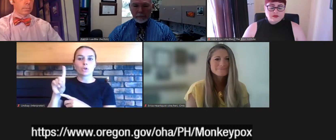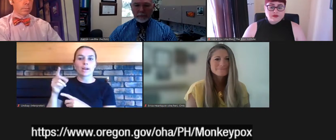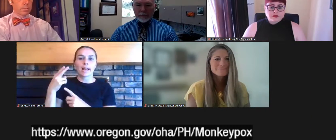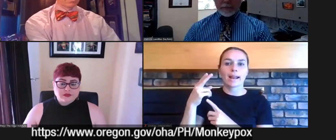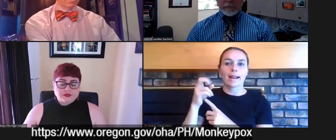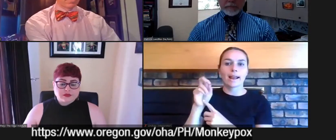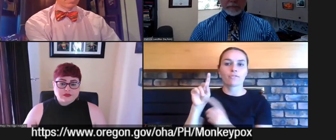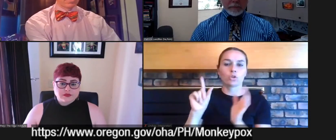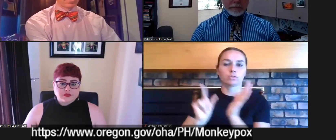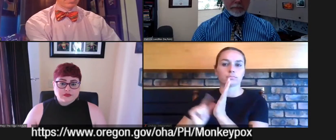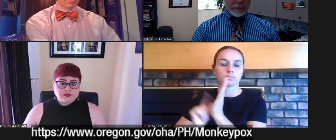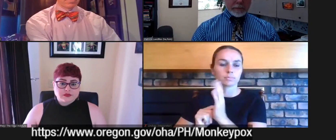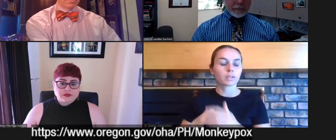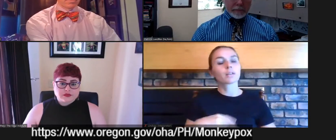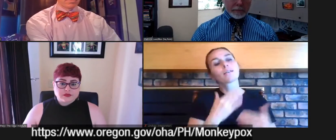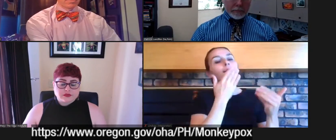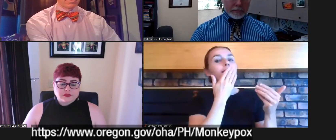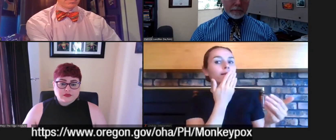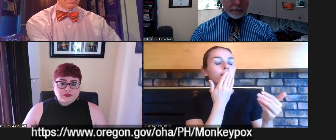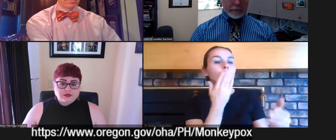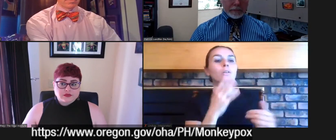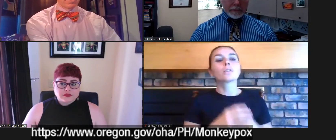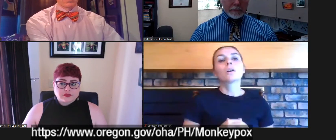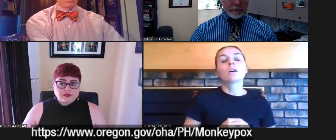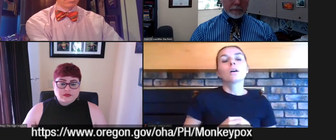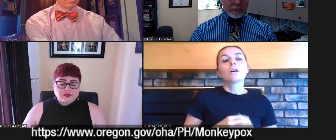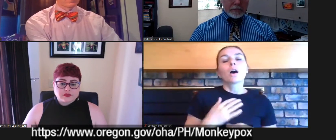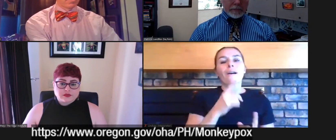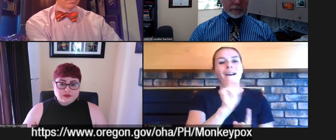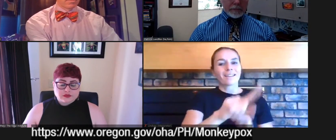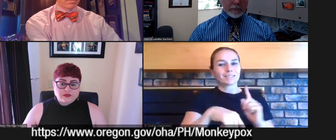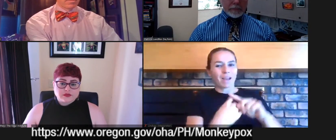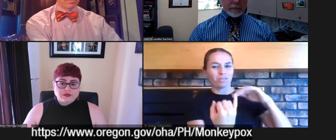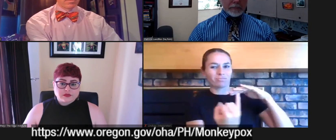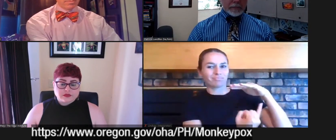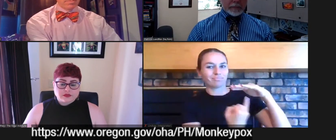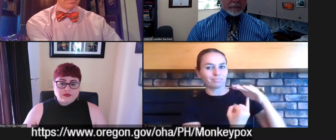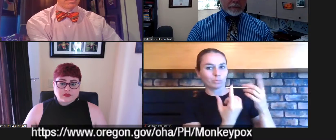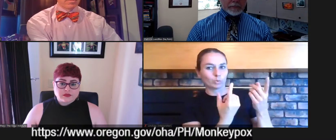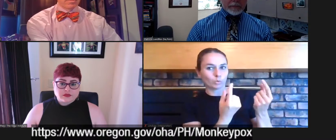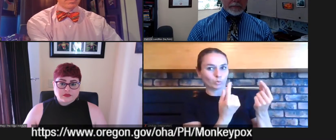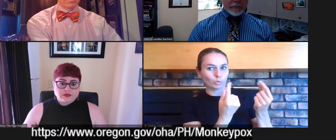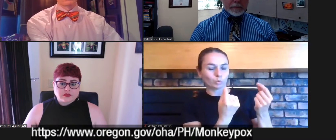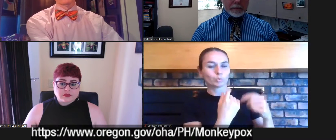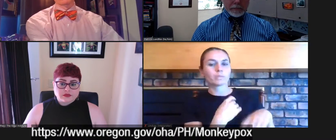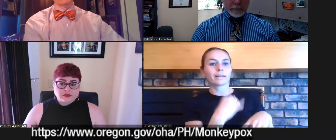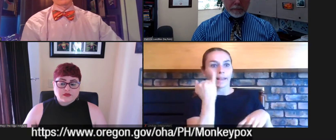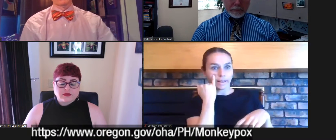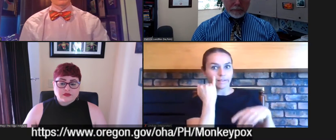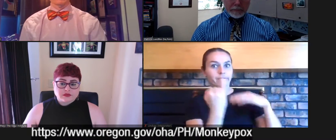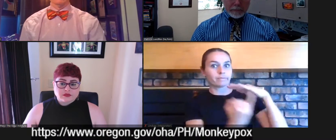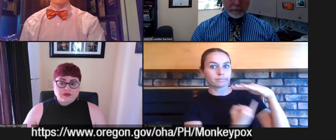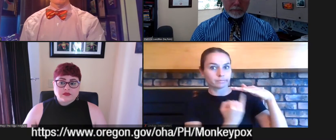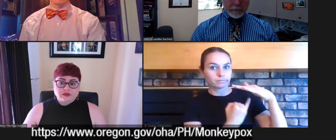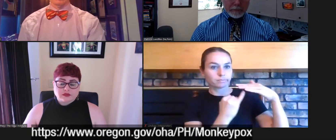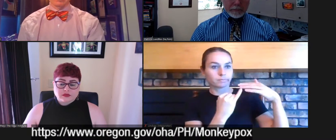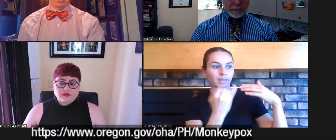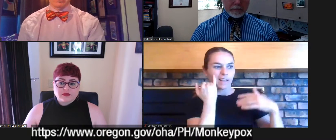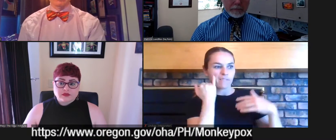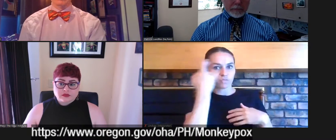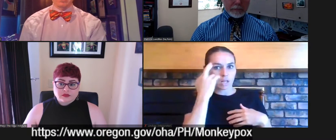being here. I had a question about isolation and how long isolation should take place after